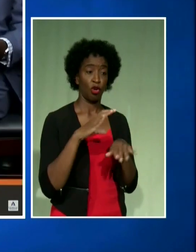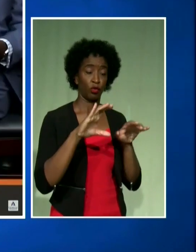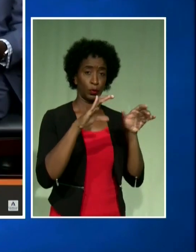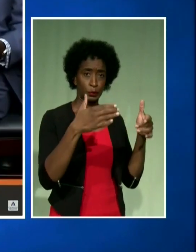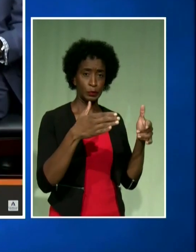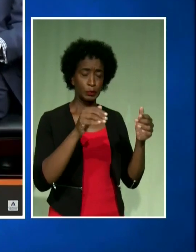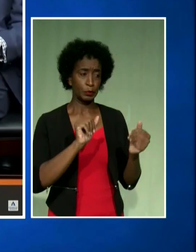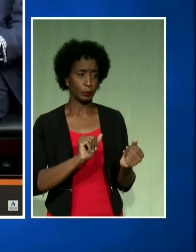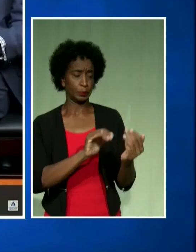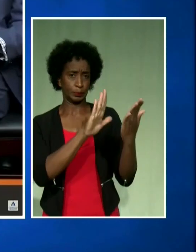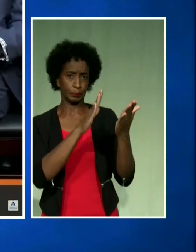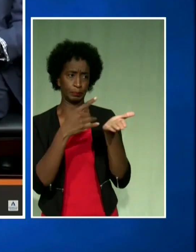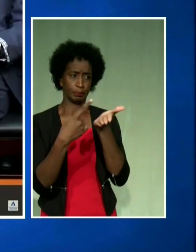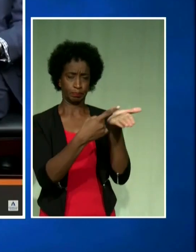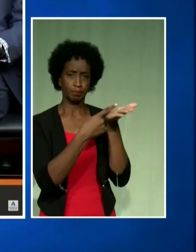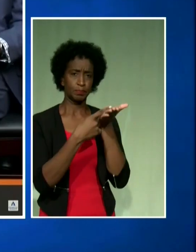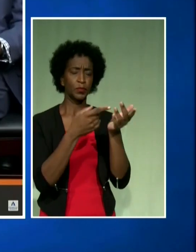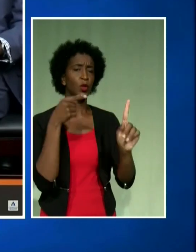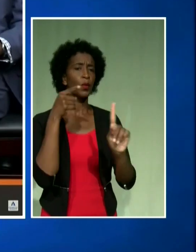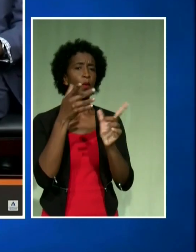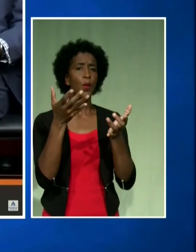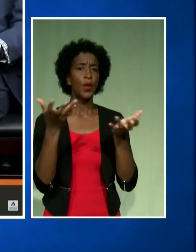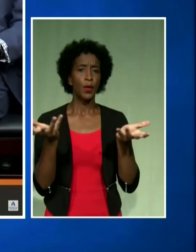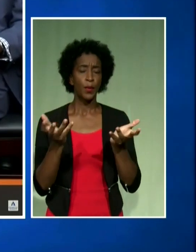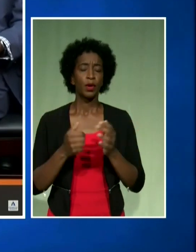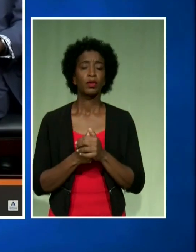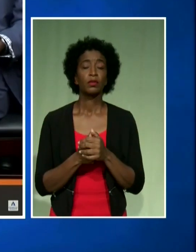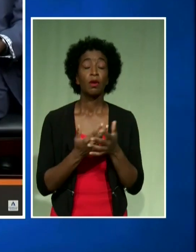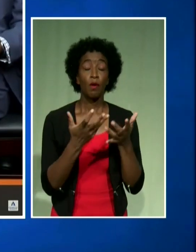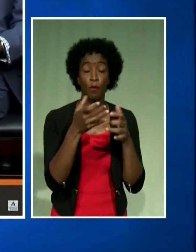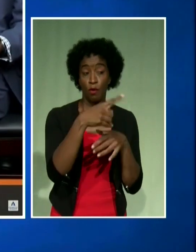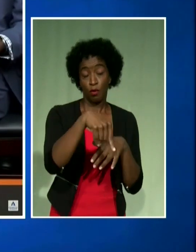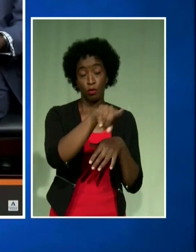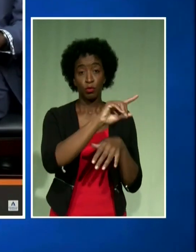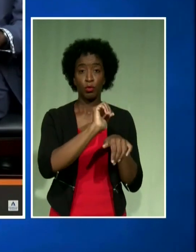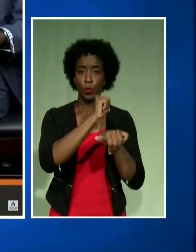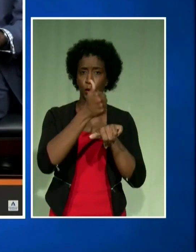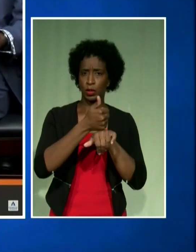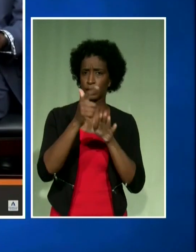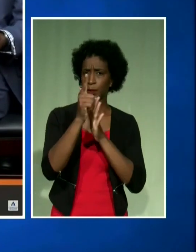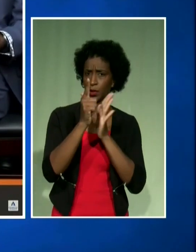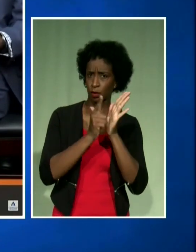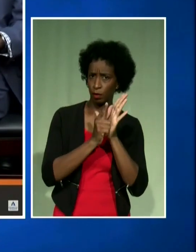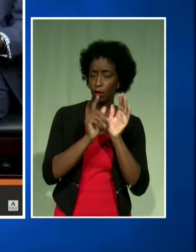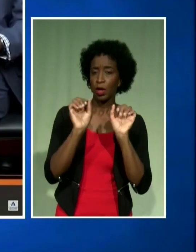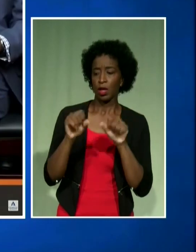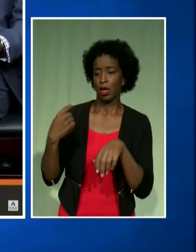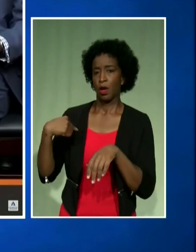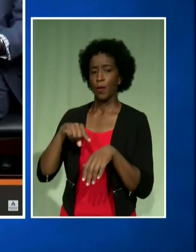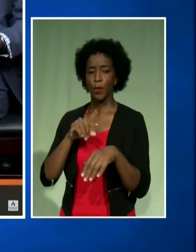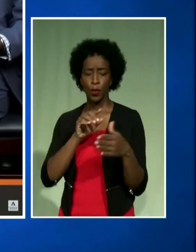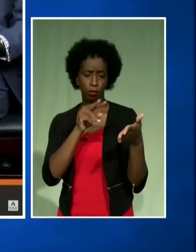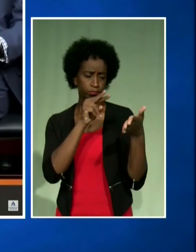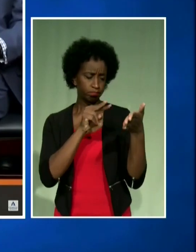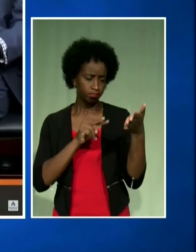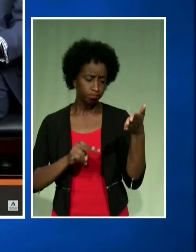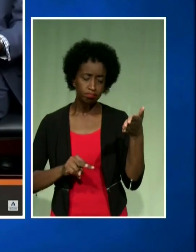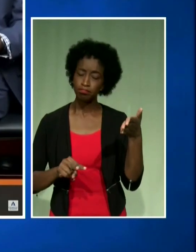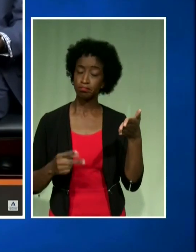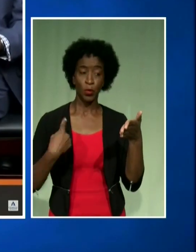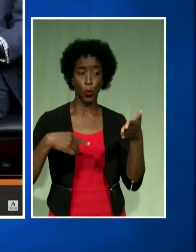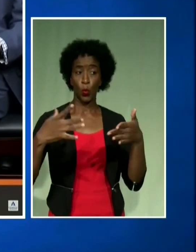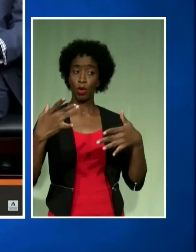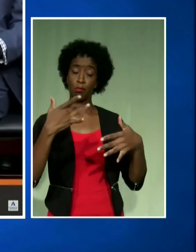if you can pass legislation that, one, includes a right for us to respond, and two, we live in a world of